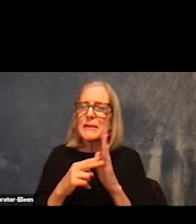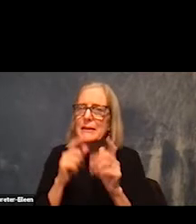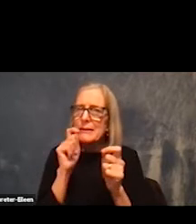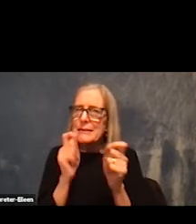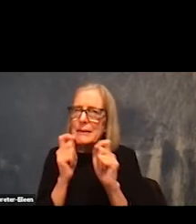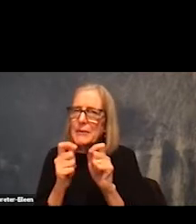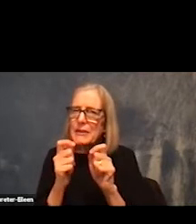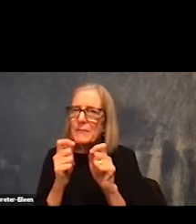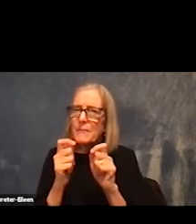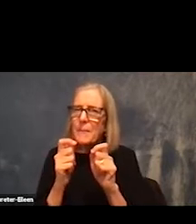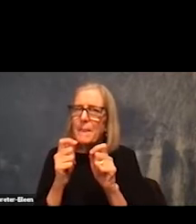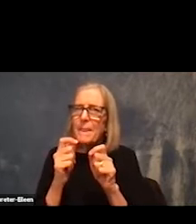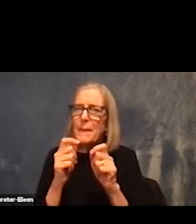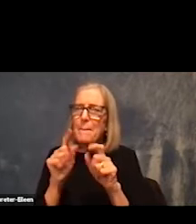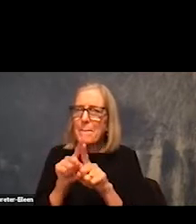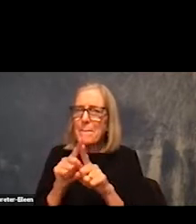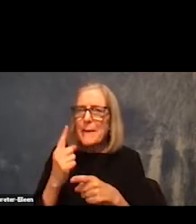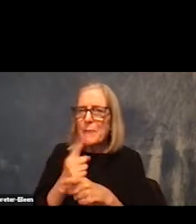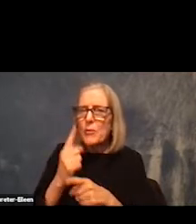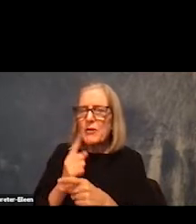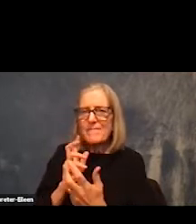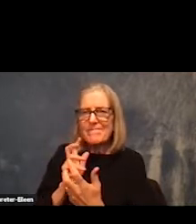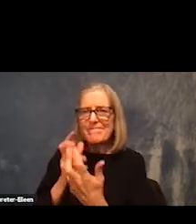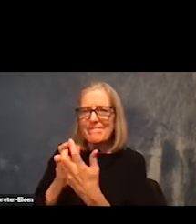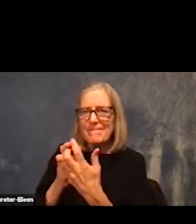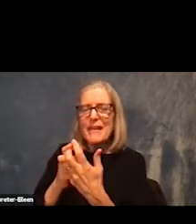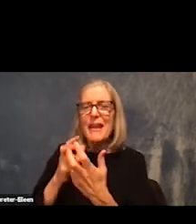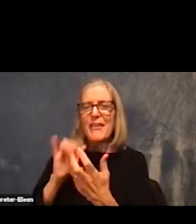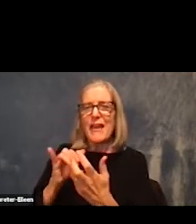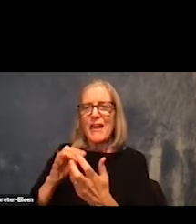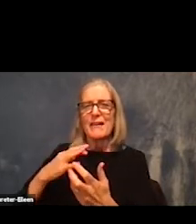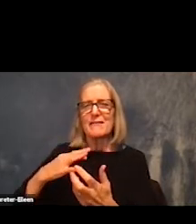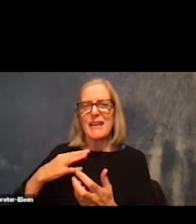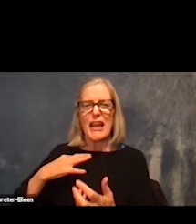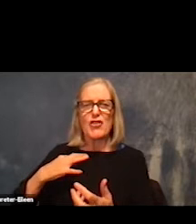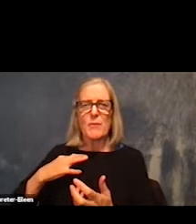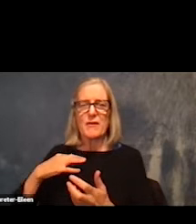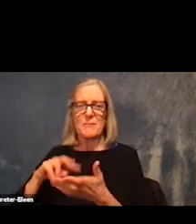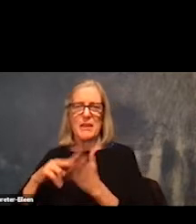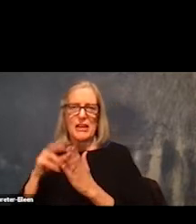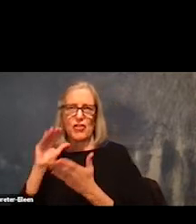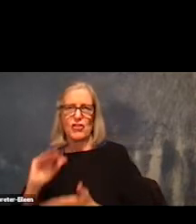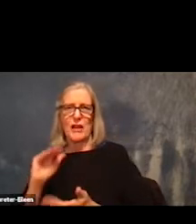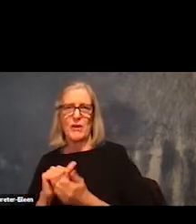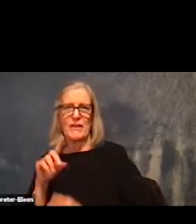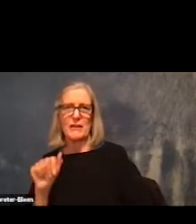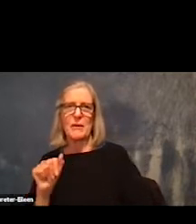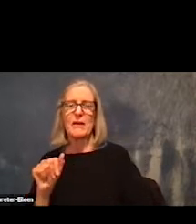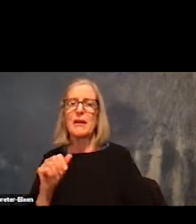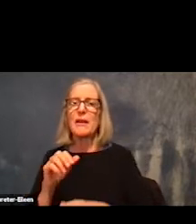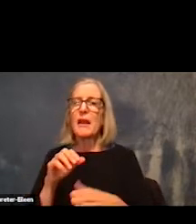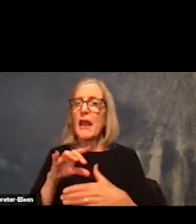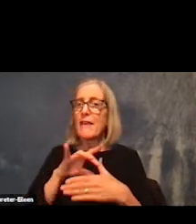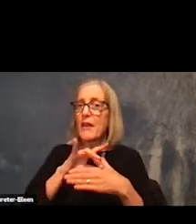to the needs of an eligible child, a child with disabilities, the content, the methodology, or the delivery